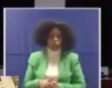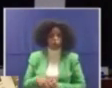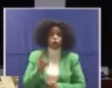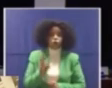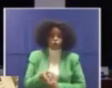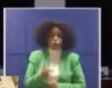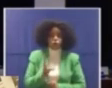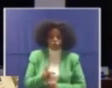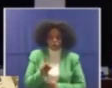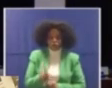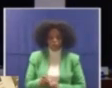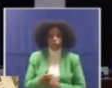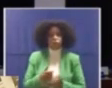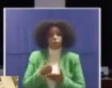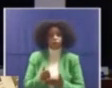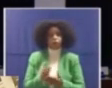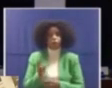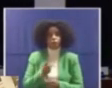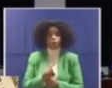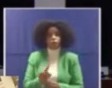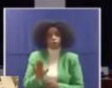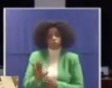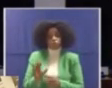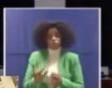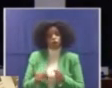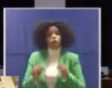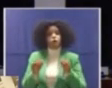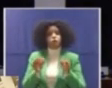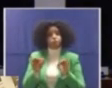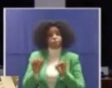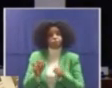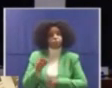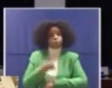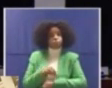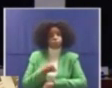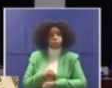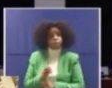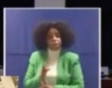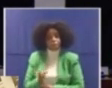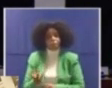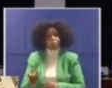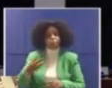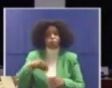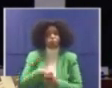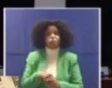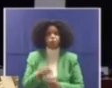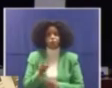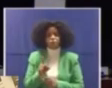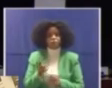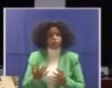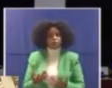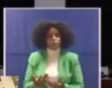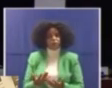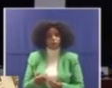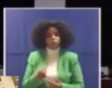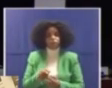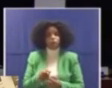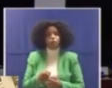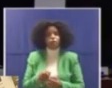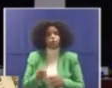address a plethora of social and political problems, including stemming the plethora of